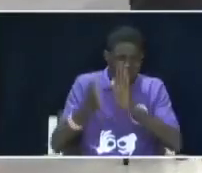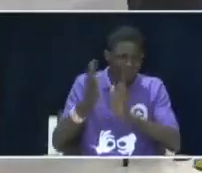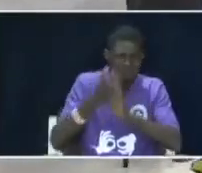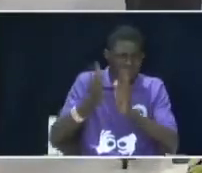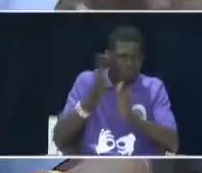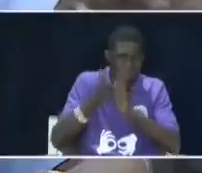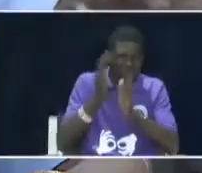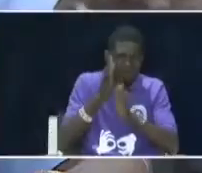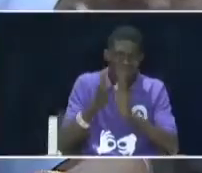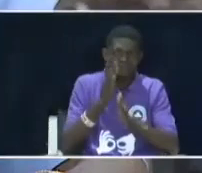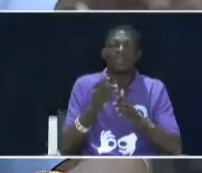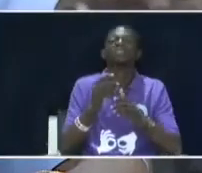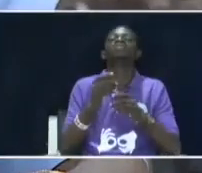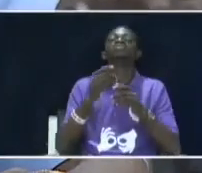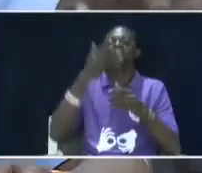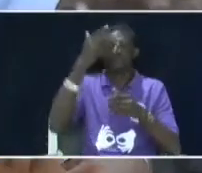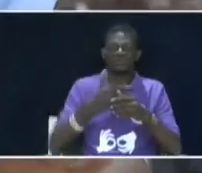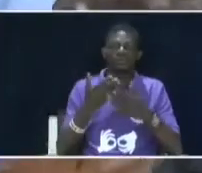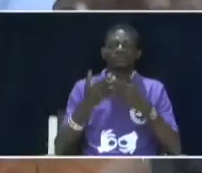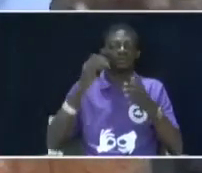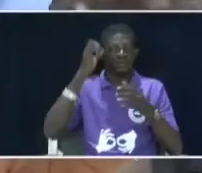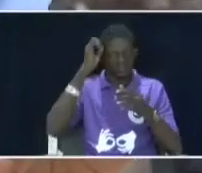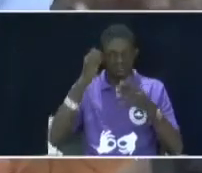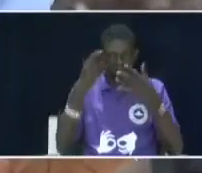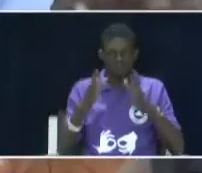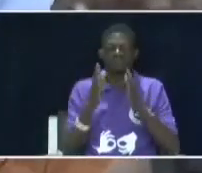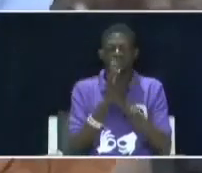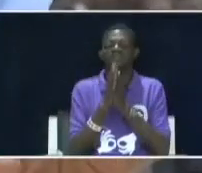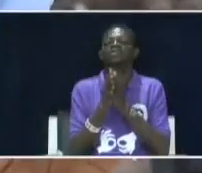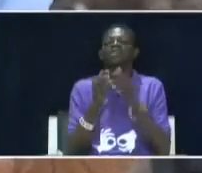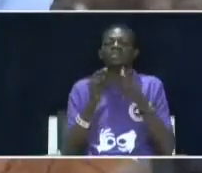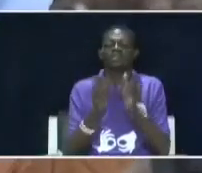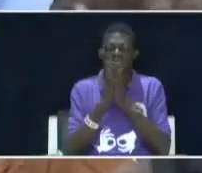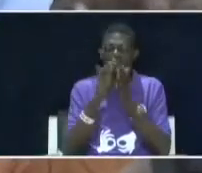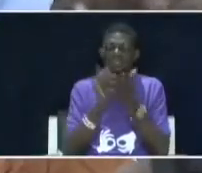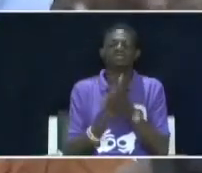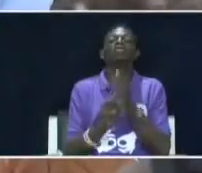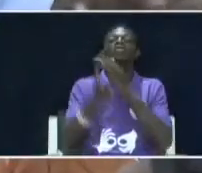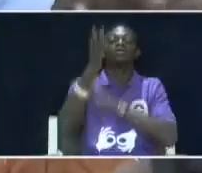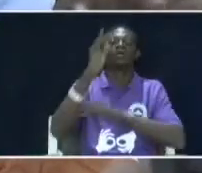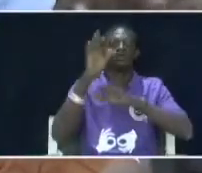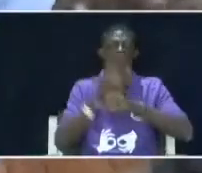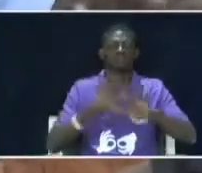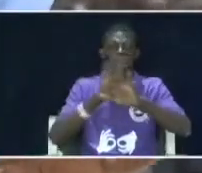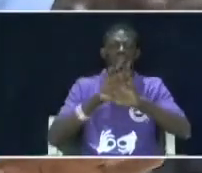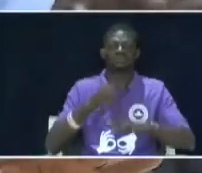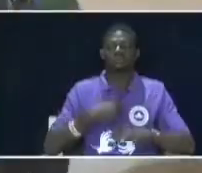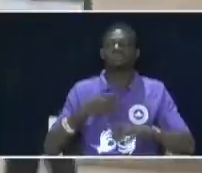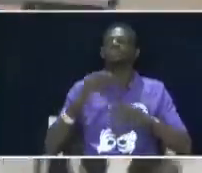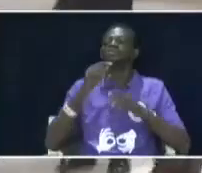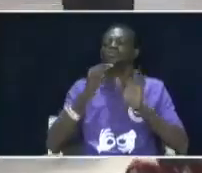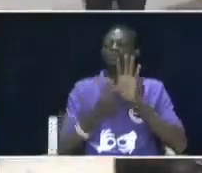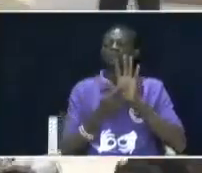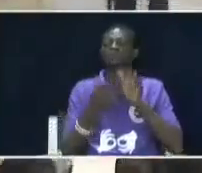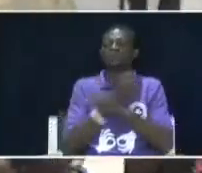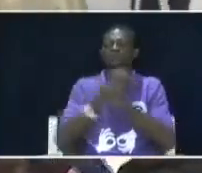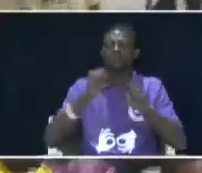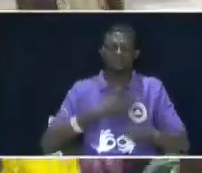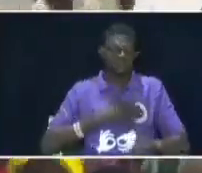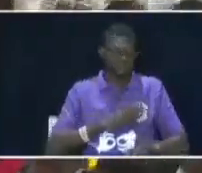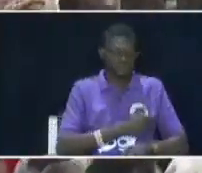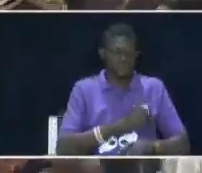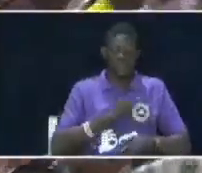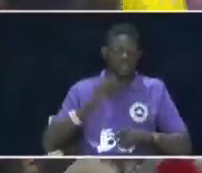before I finish praying. Just cry to God and say, Lord, have mercy on me. Save my soul. I